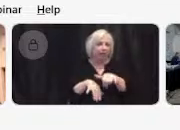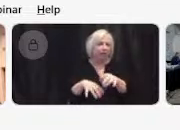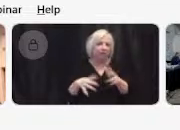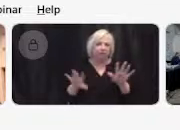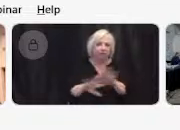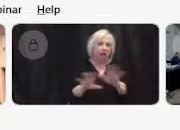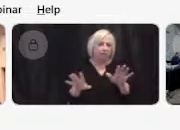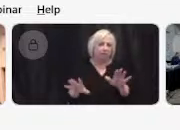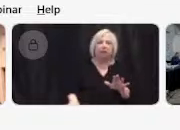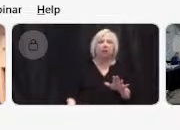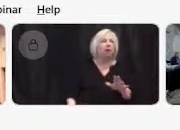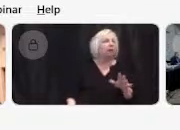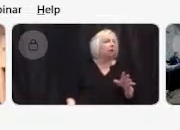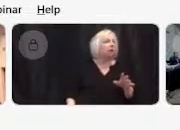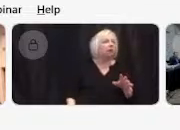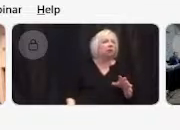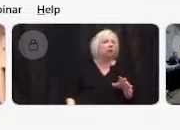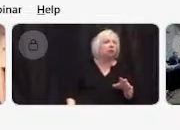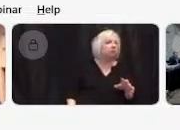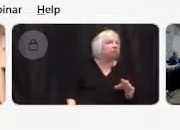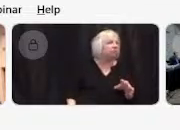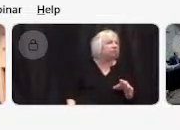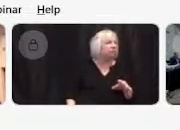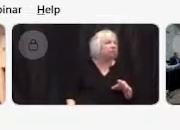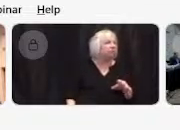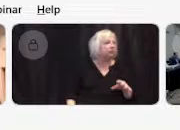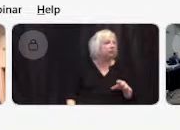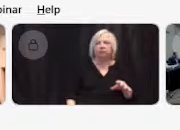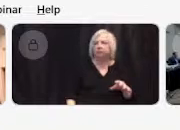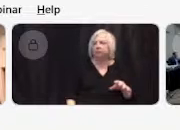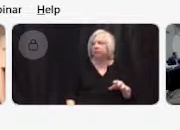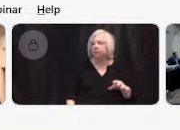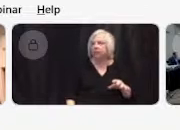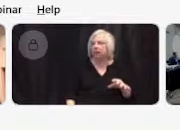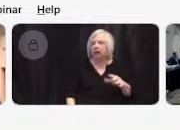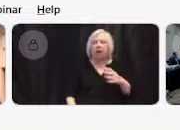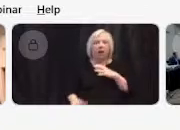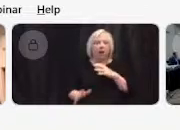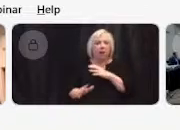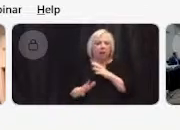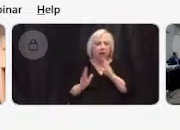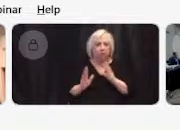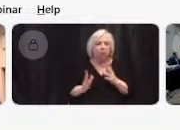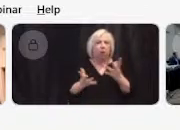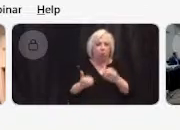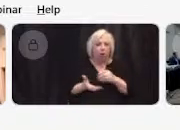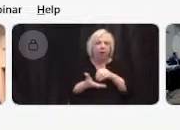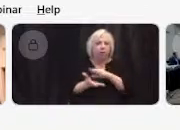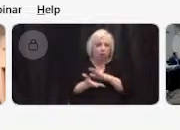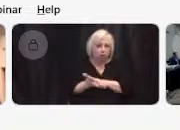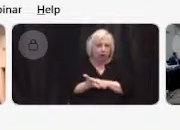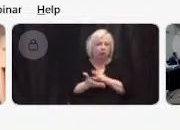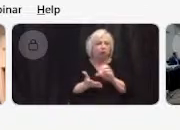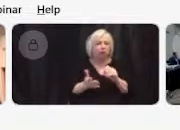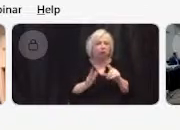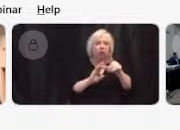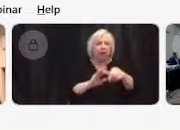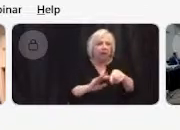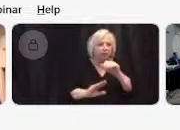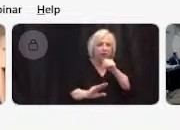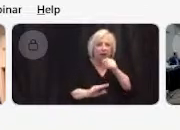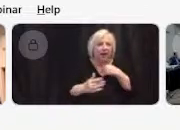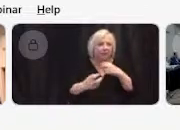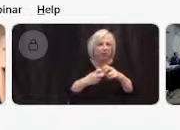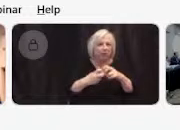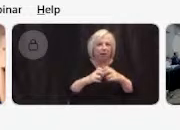we just want to make that for the record. So if there's any complications or come up at a later time, that this is on the record, that this make the